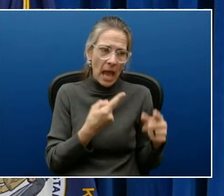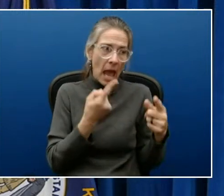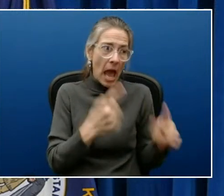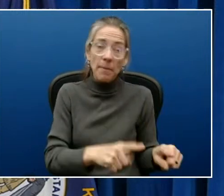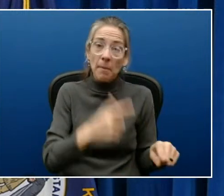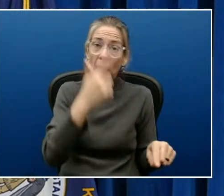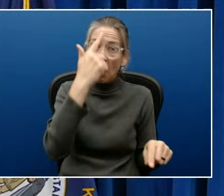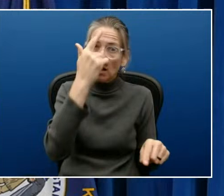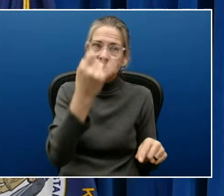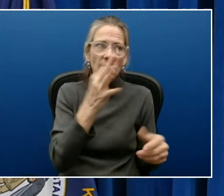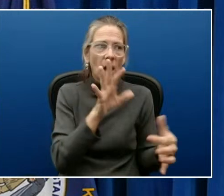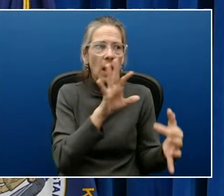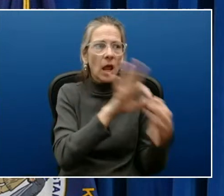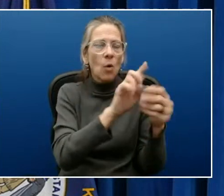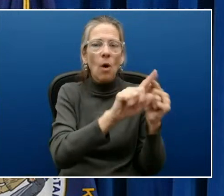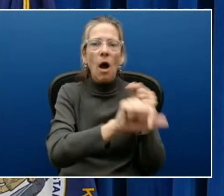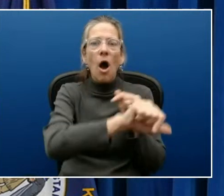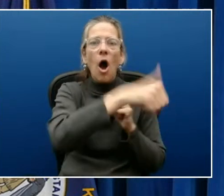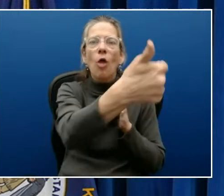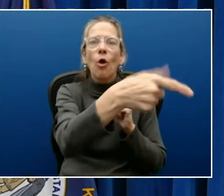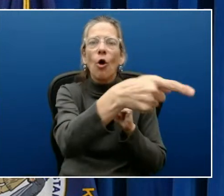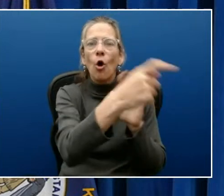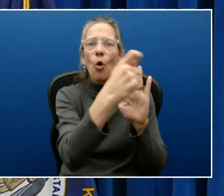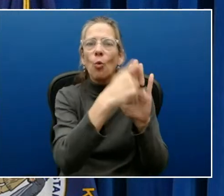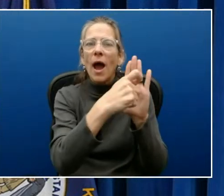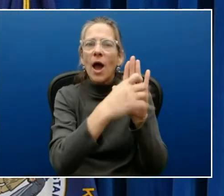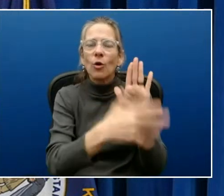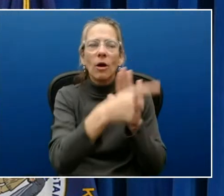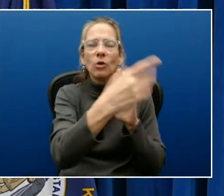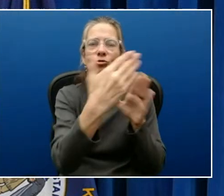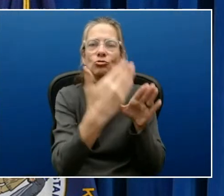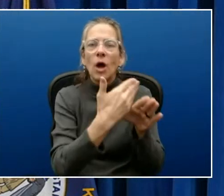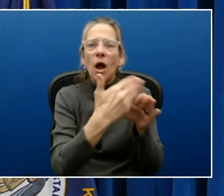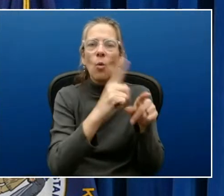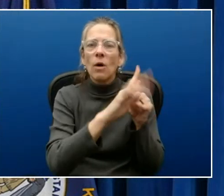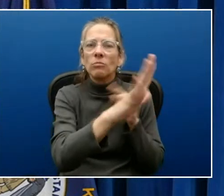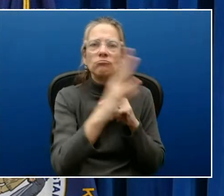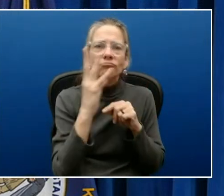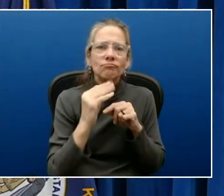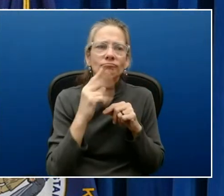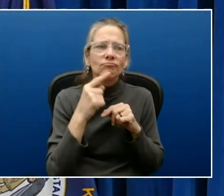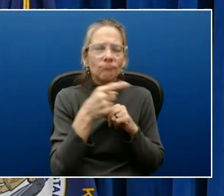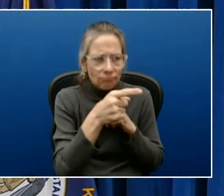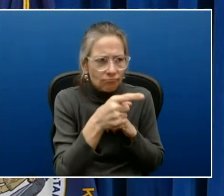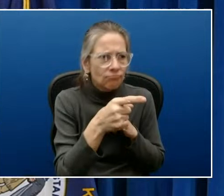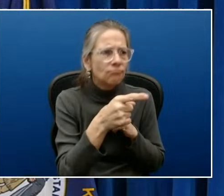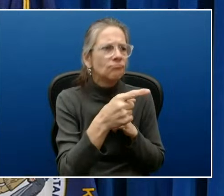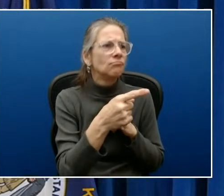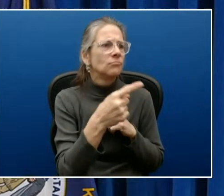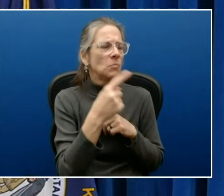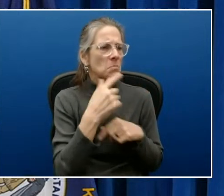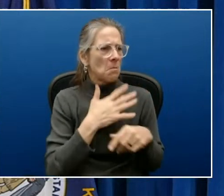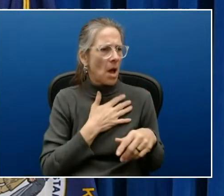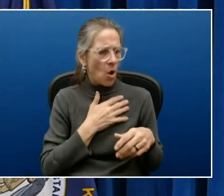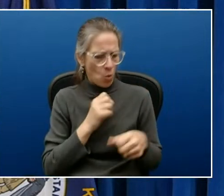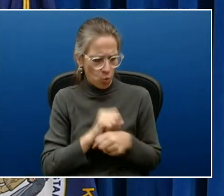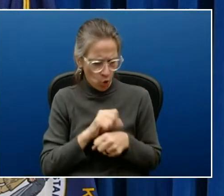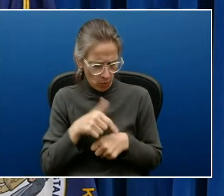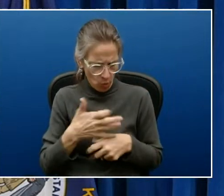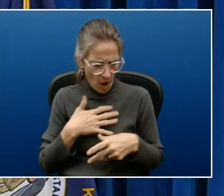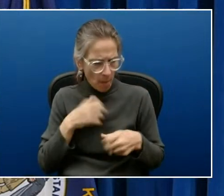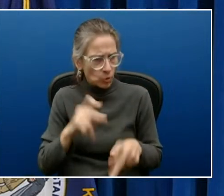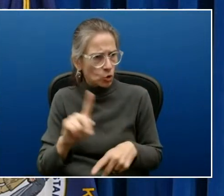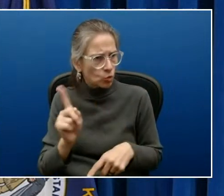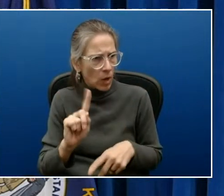with another writer willing to share what they knew with me and to point out opportunities for my work. I want to pay that